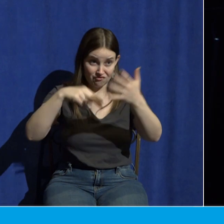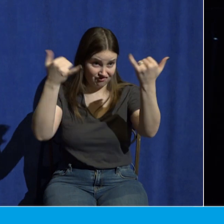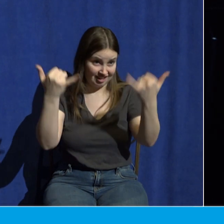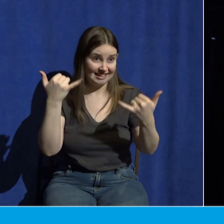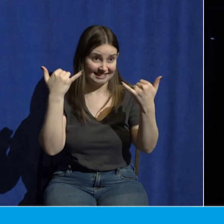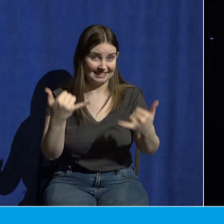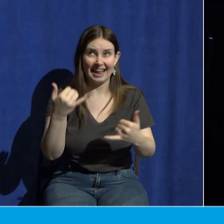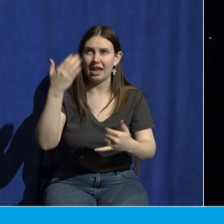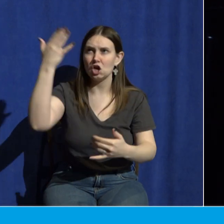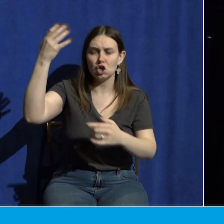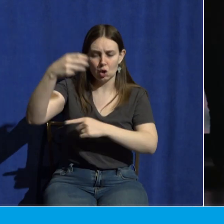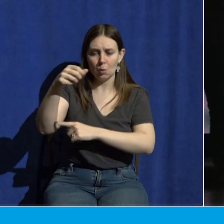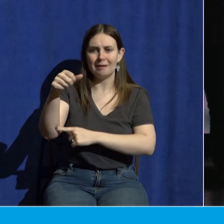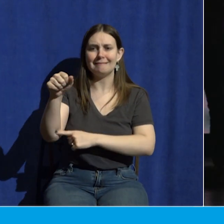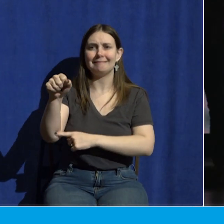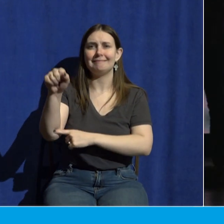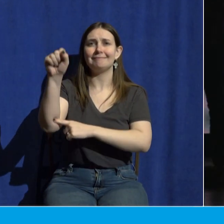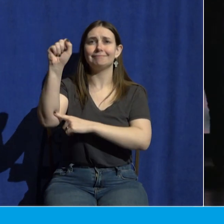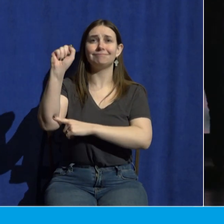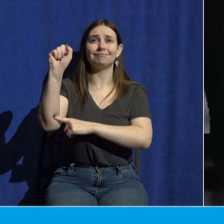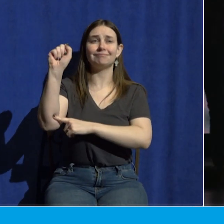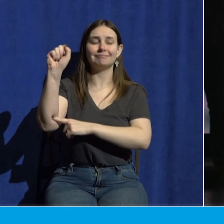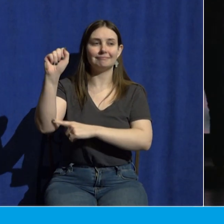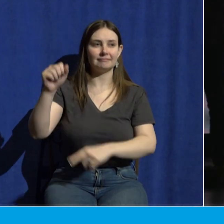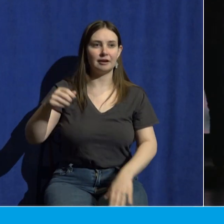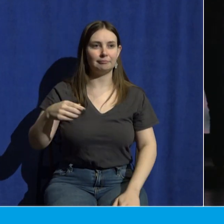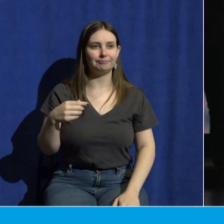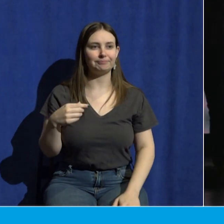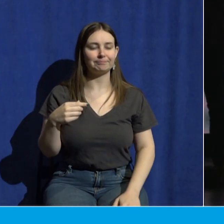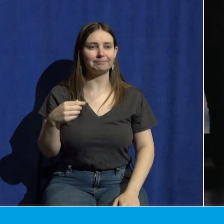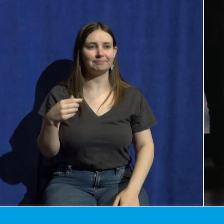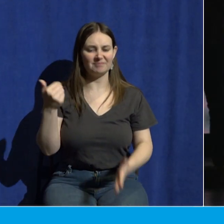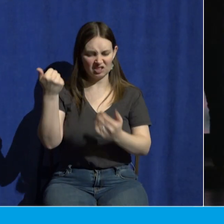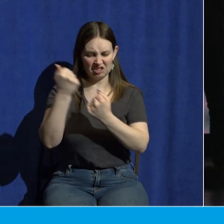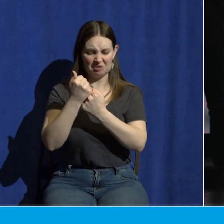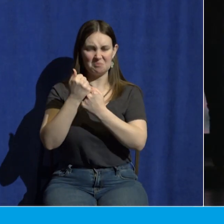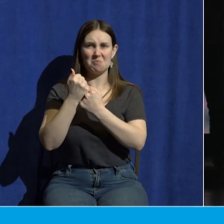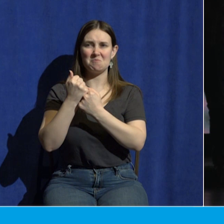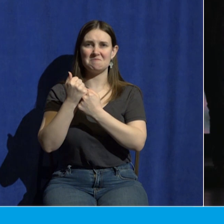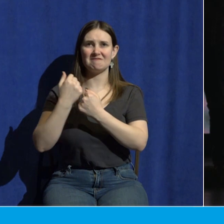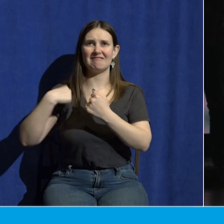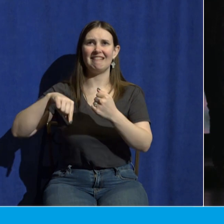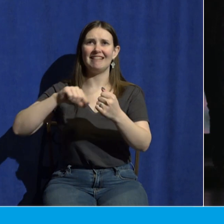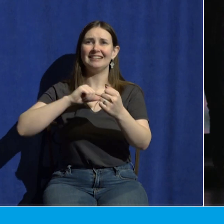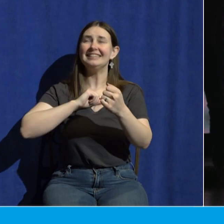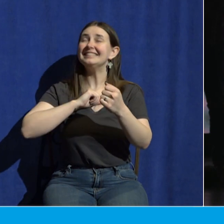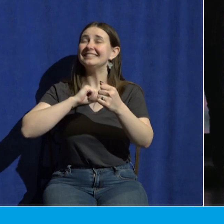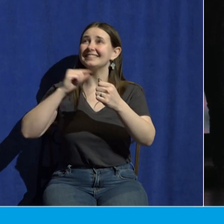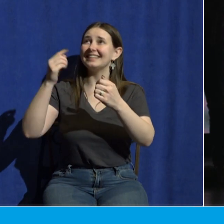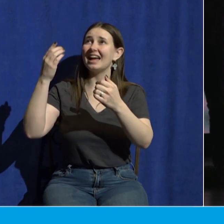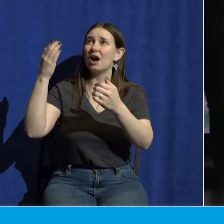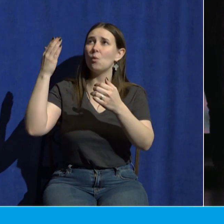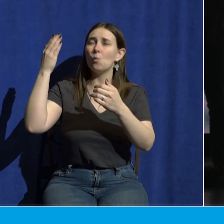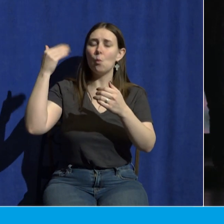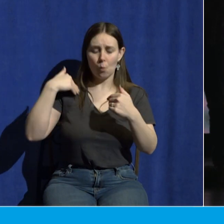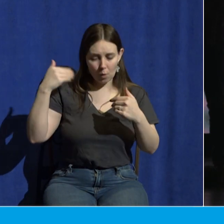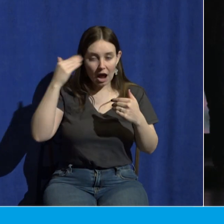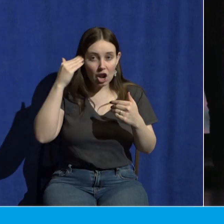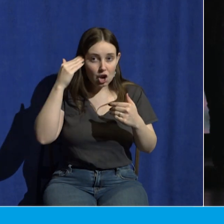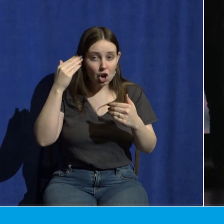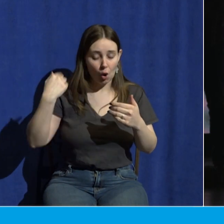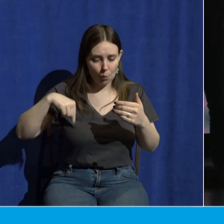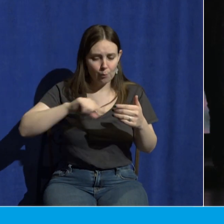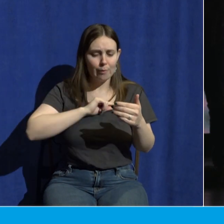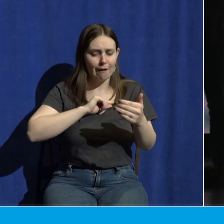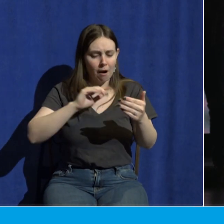lifter of our heads. May they know they are welcome back at your table. Welcome in your family with a head held high, clothed in